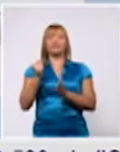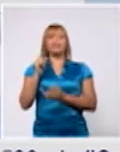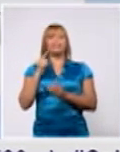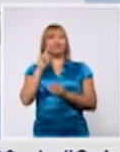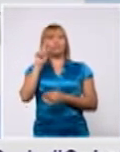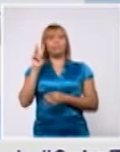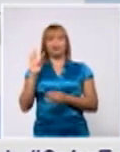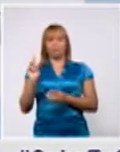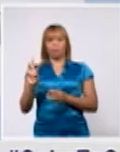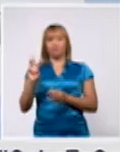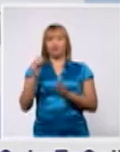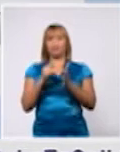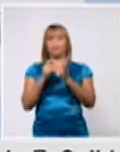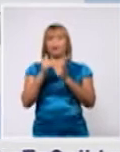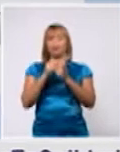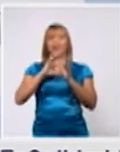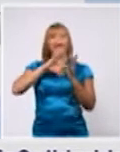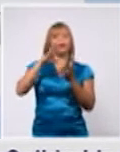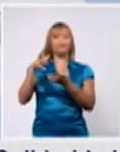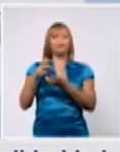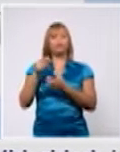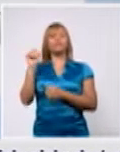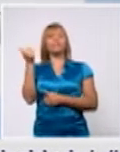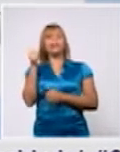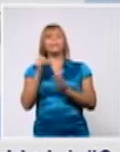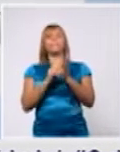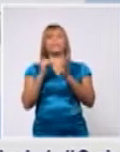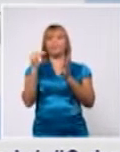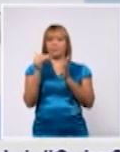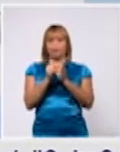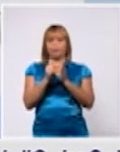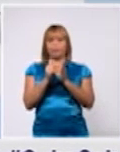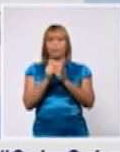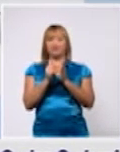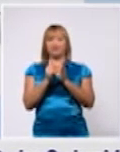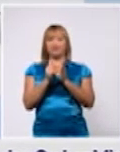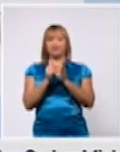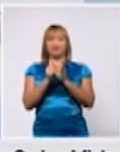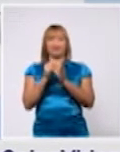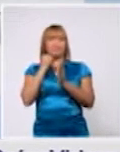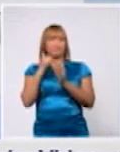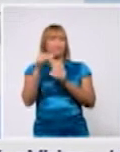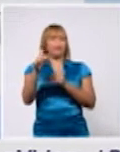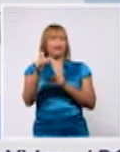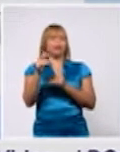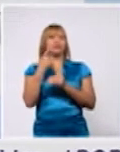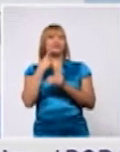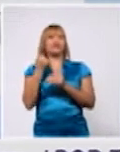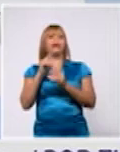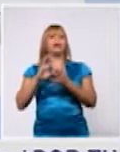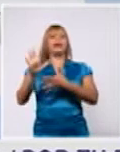153,013 new cases were reported yesterday, for a total of